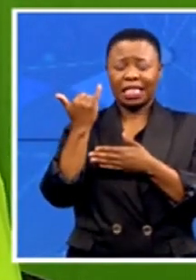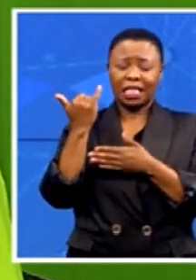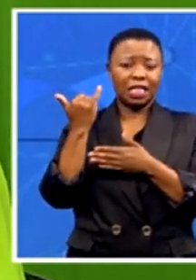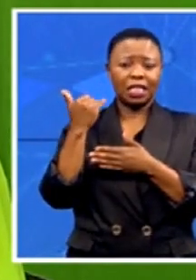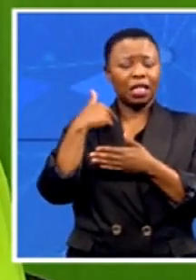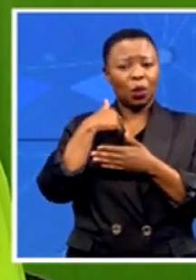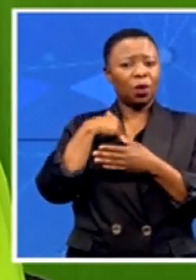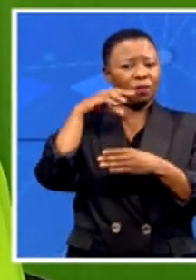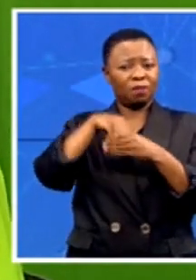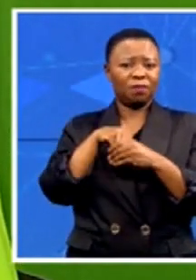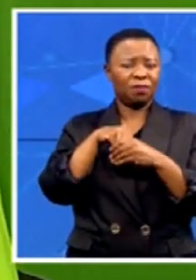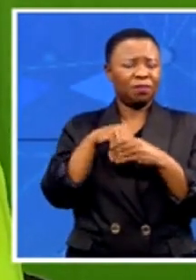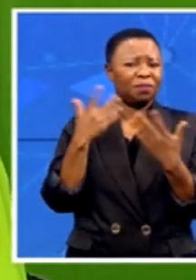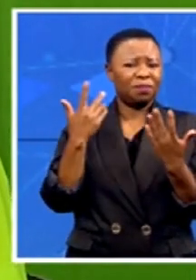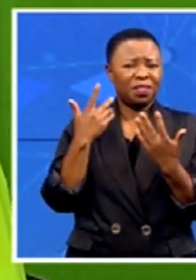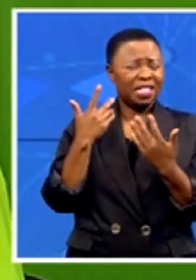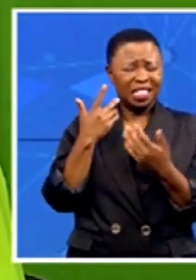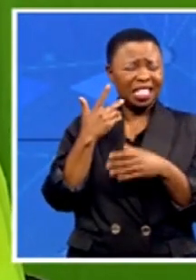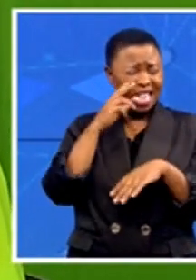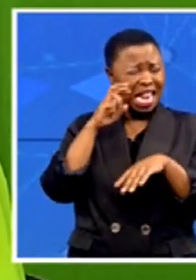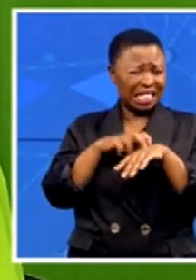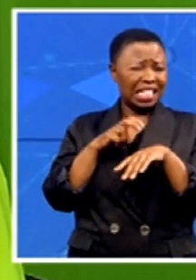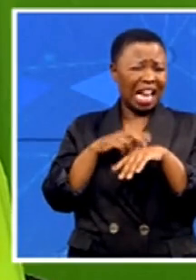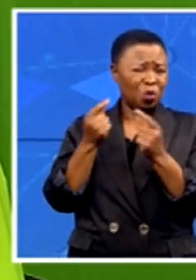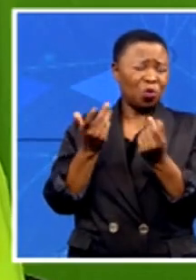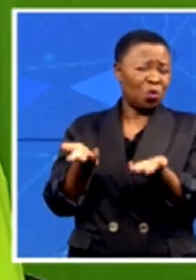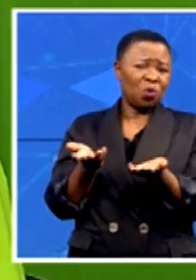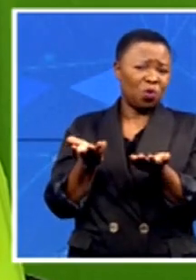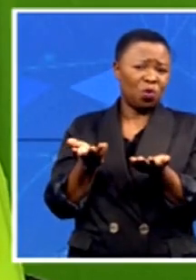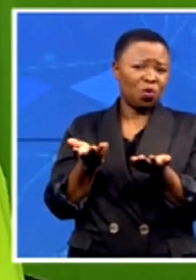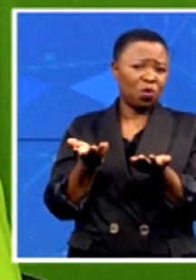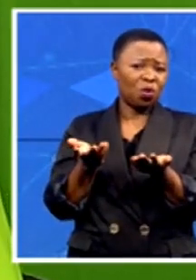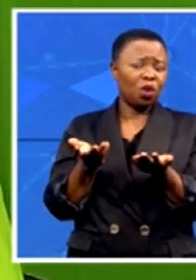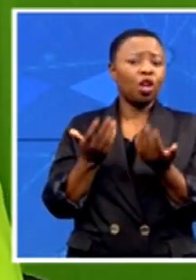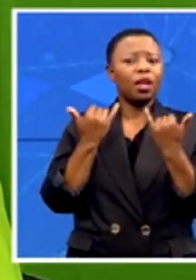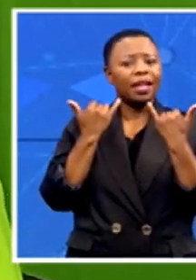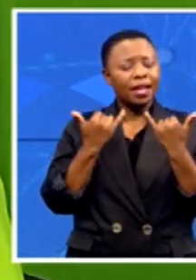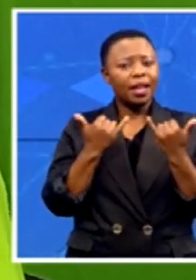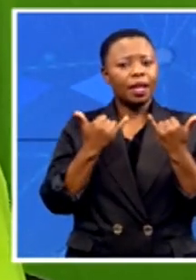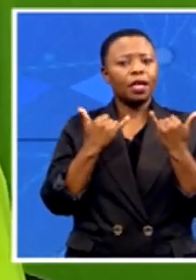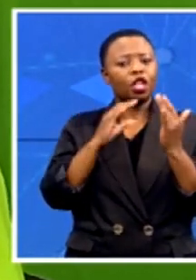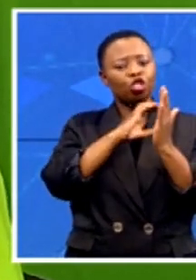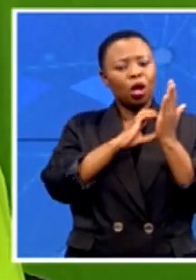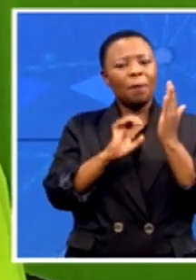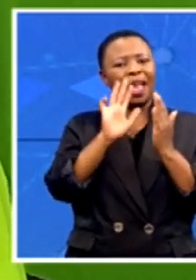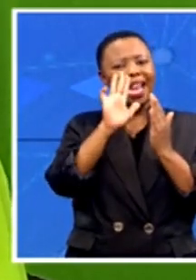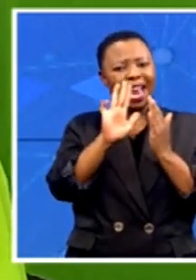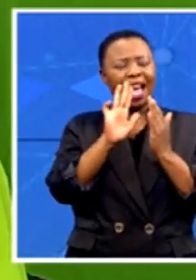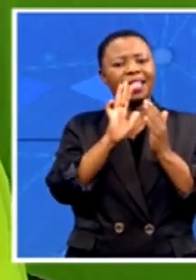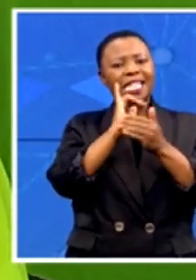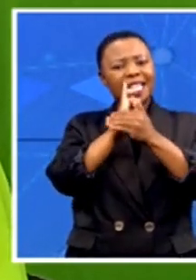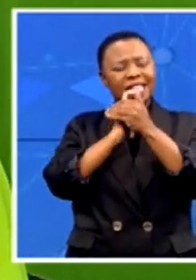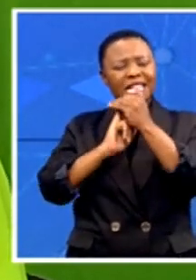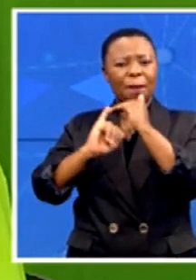necessary? Here we're dealing with the Chapter 9 Independent Electoral Commission. We're not dealing with